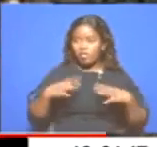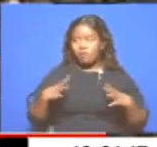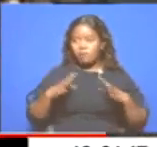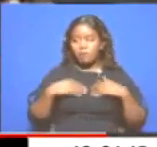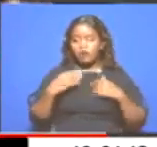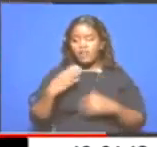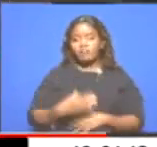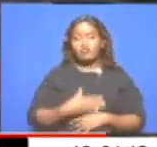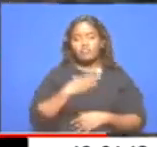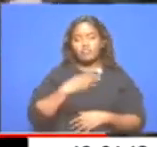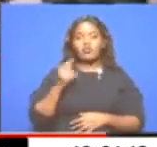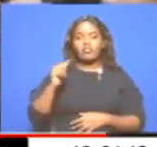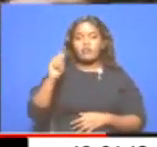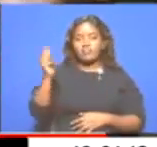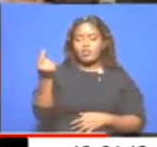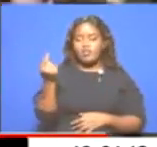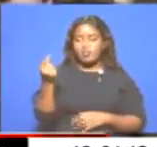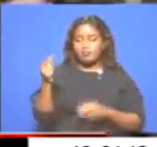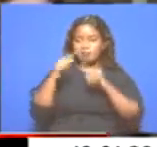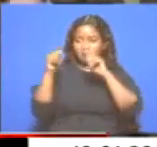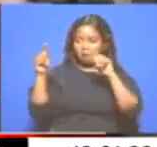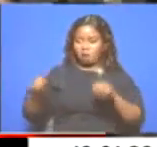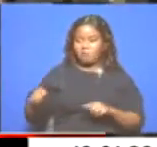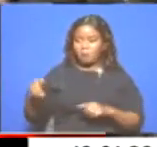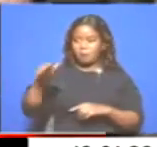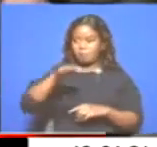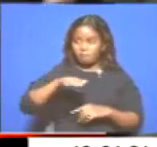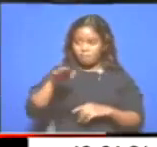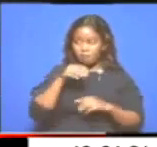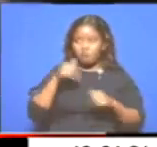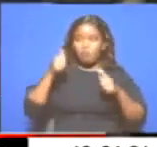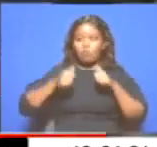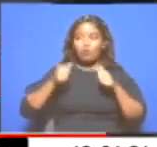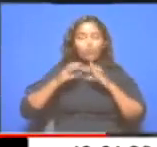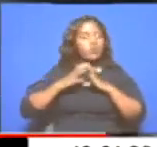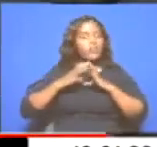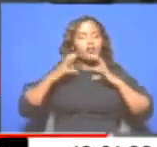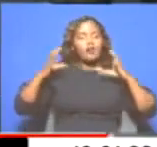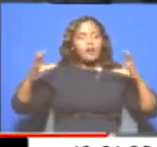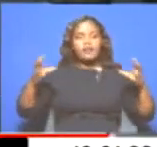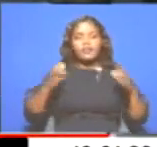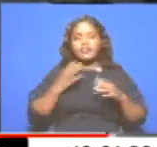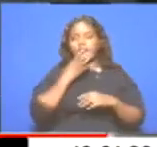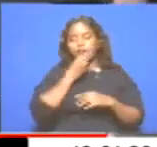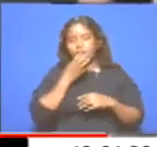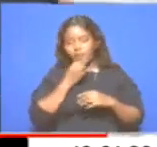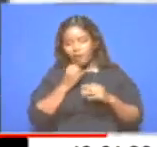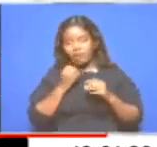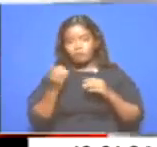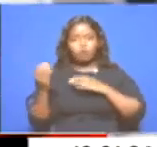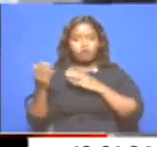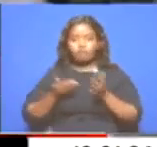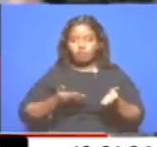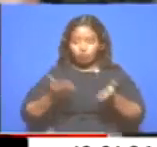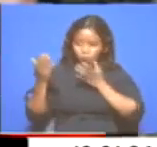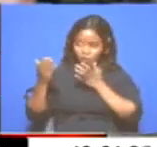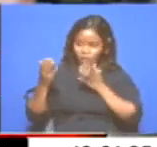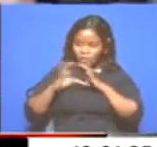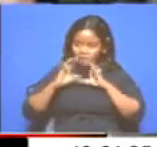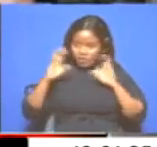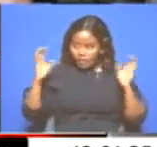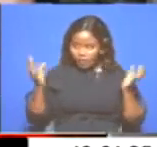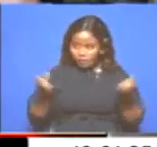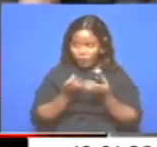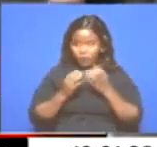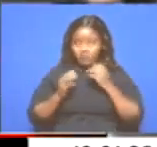stand. And being one of the largest cut flower exporters in the world, the country had a gift to